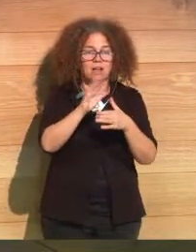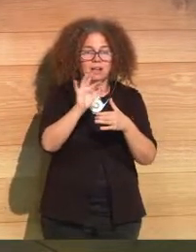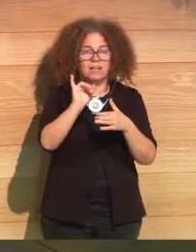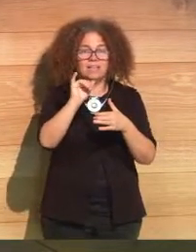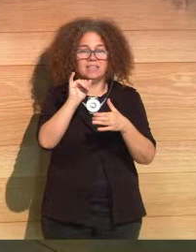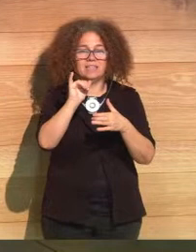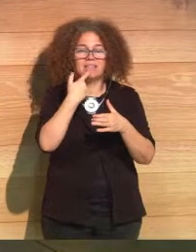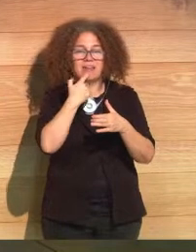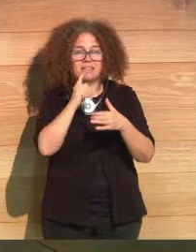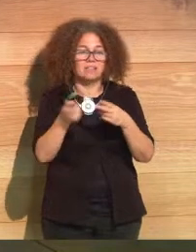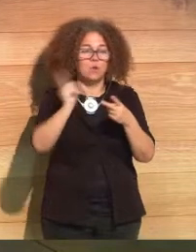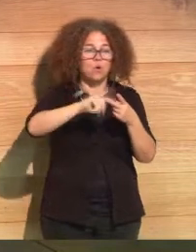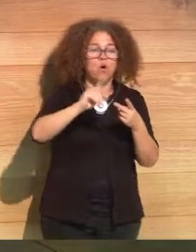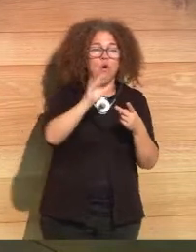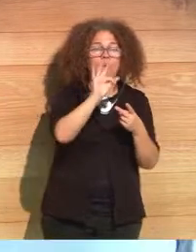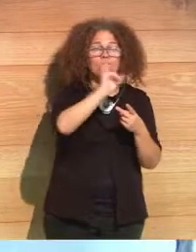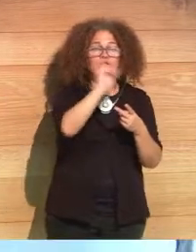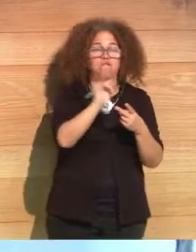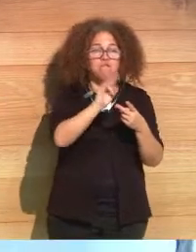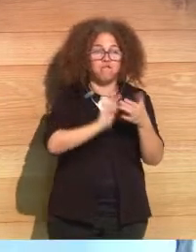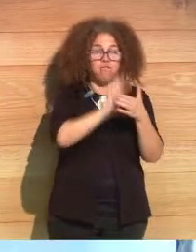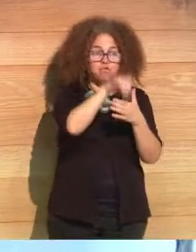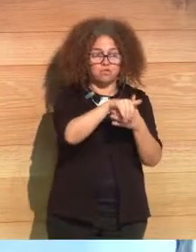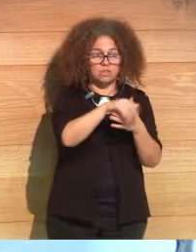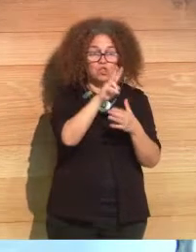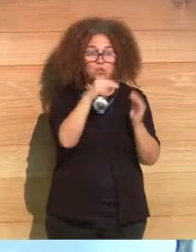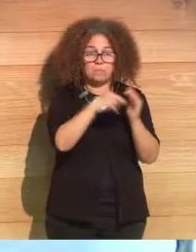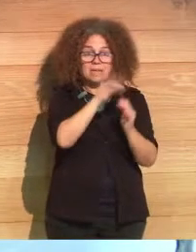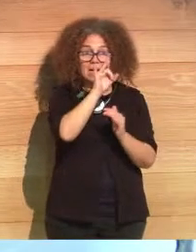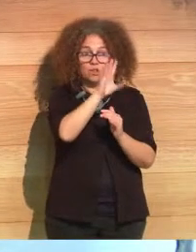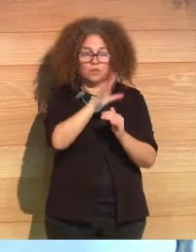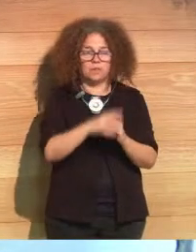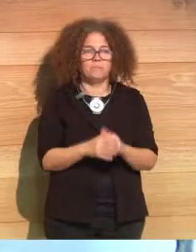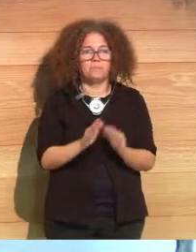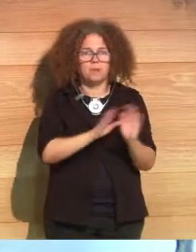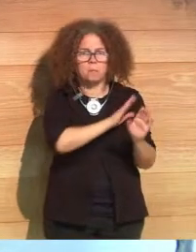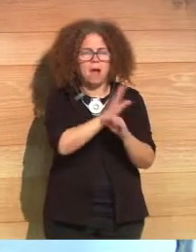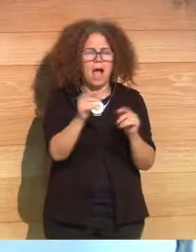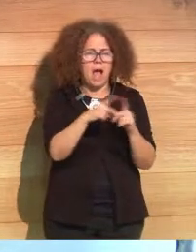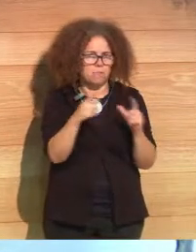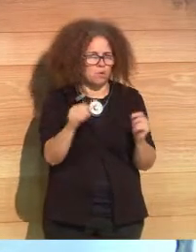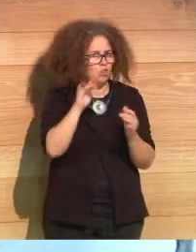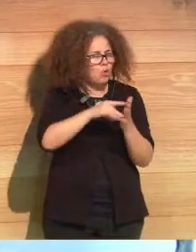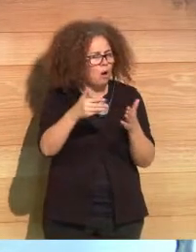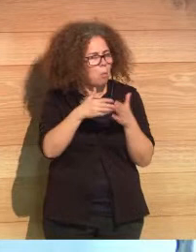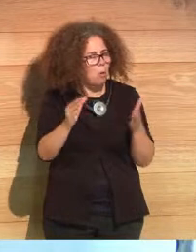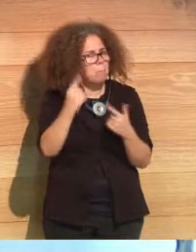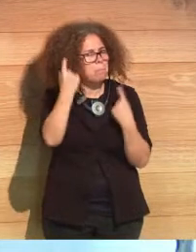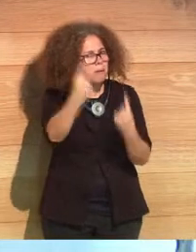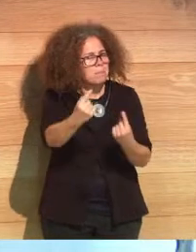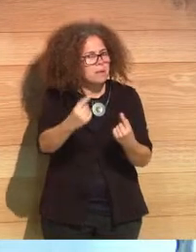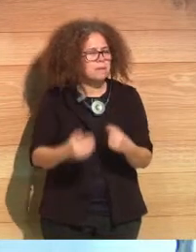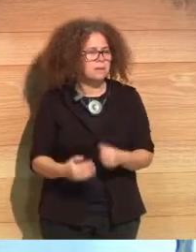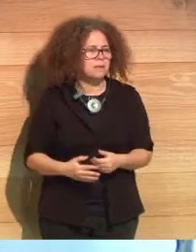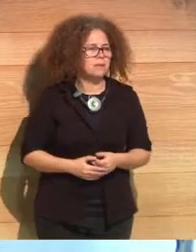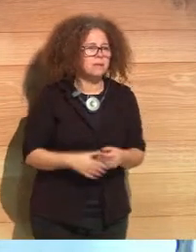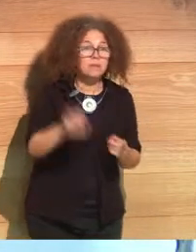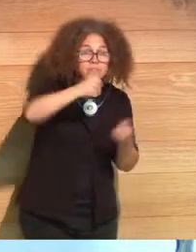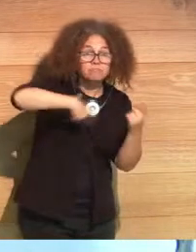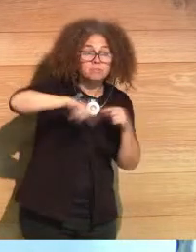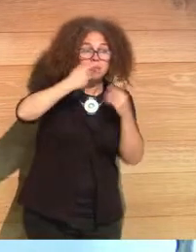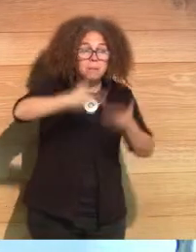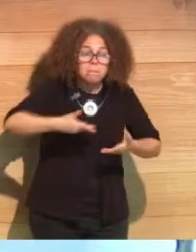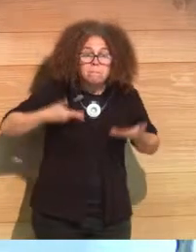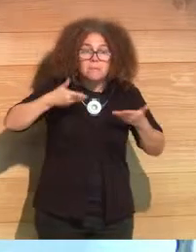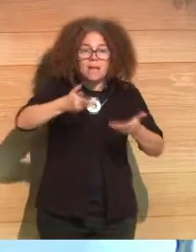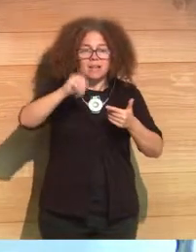14, in Japan for the first time for the two of us, and we were invited to show the Icelandic volcano. And on the plane,